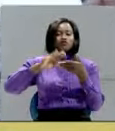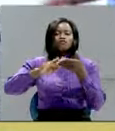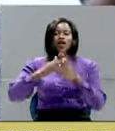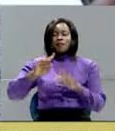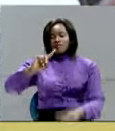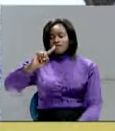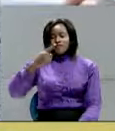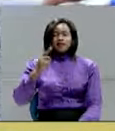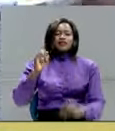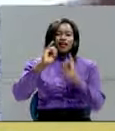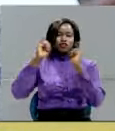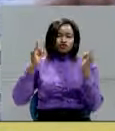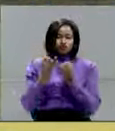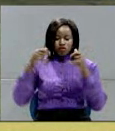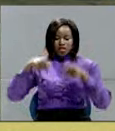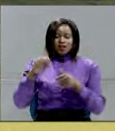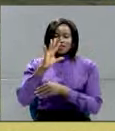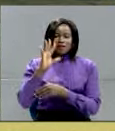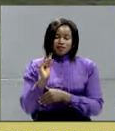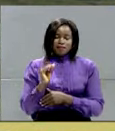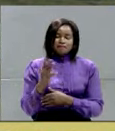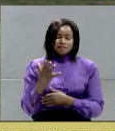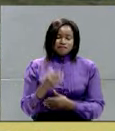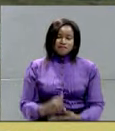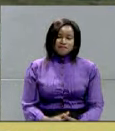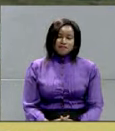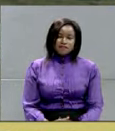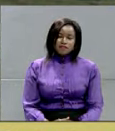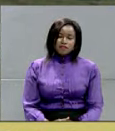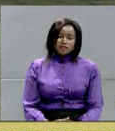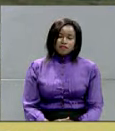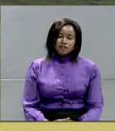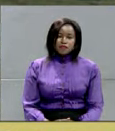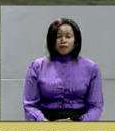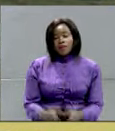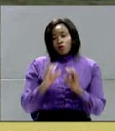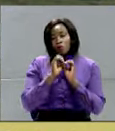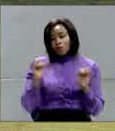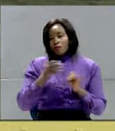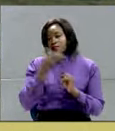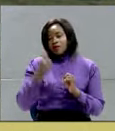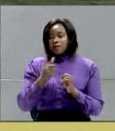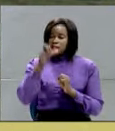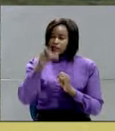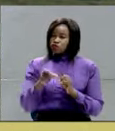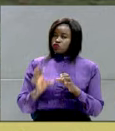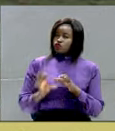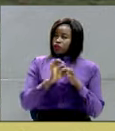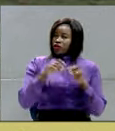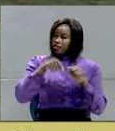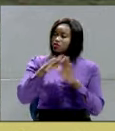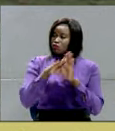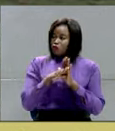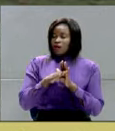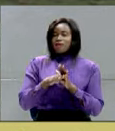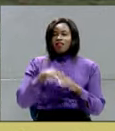one institution in Africa. There could have been no better person to champion this cause than the